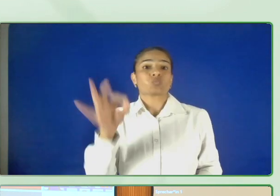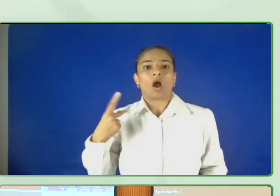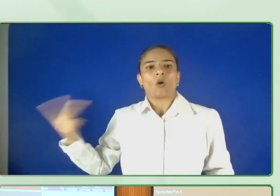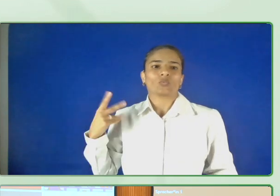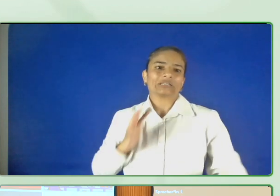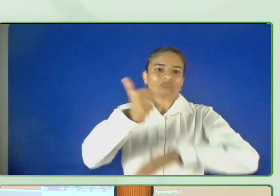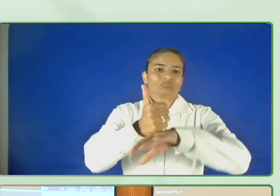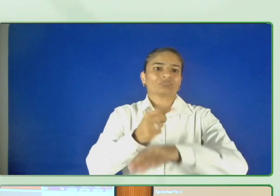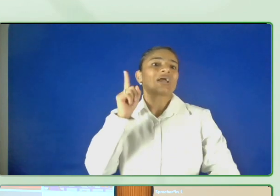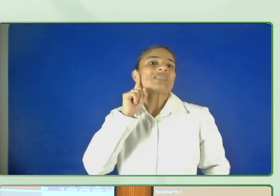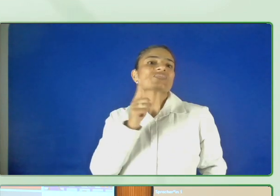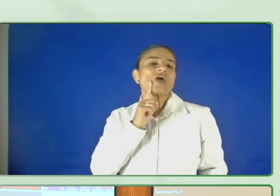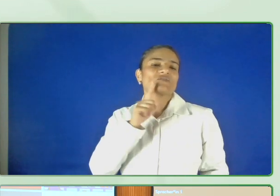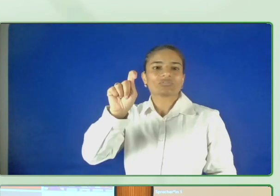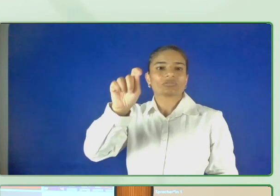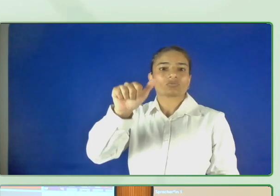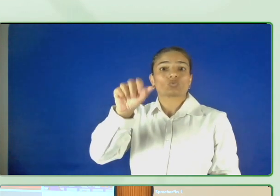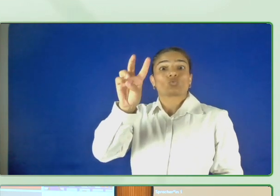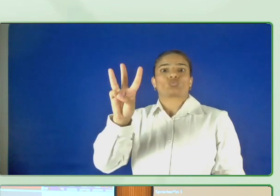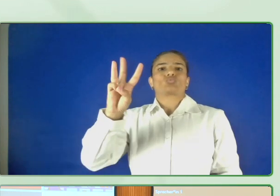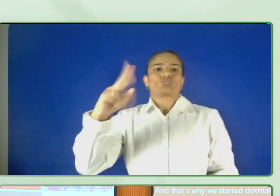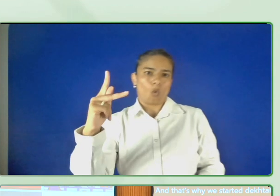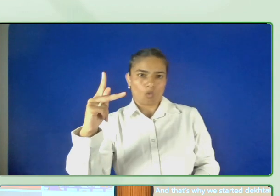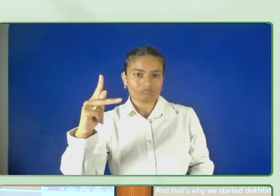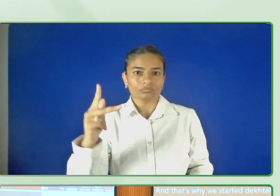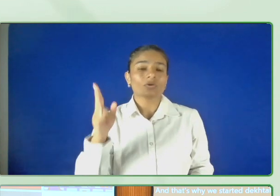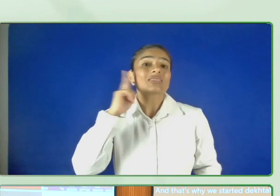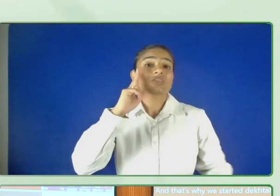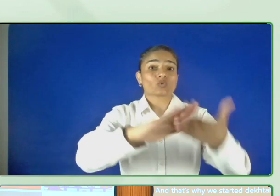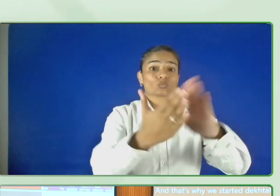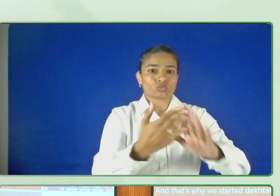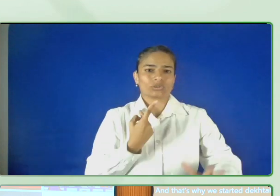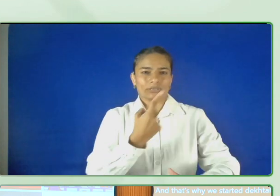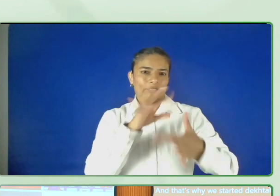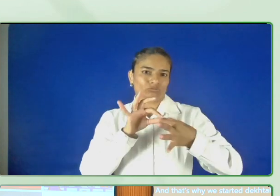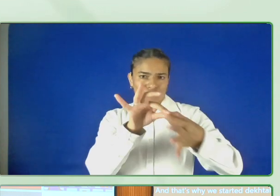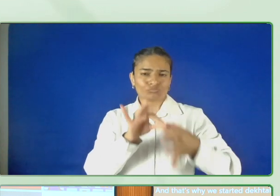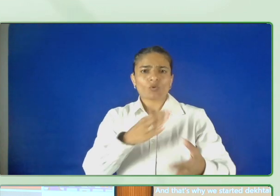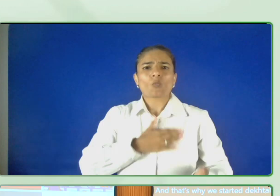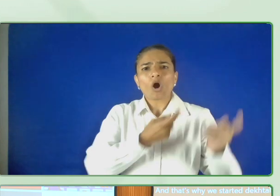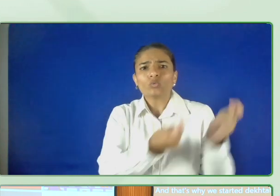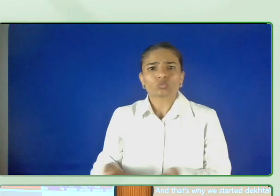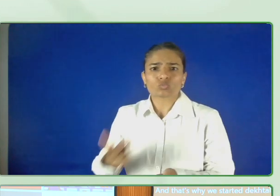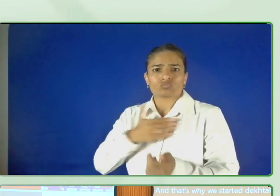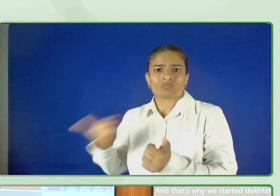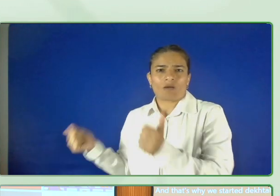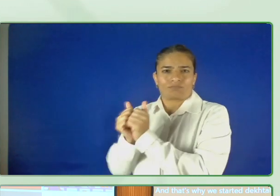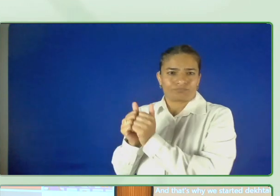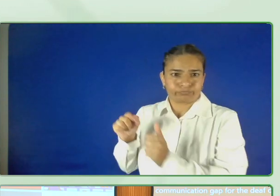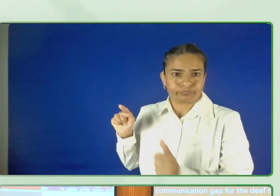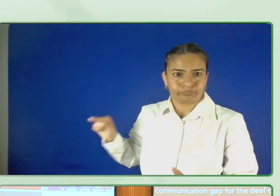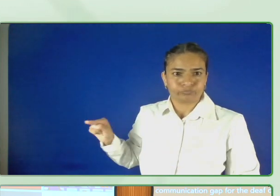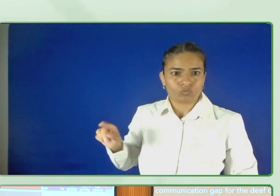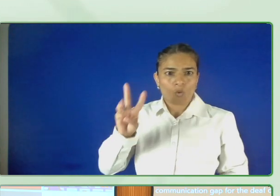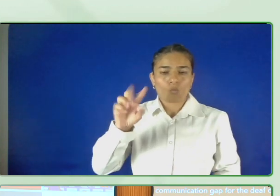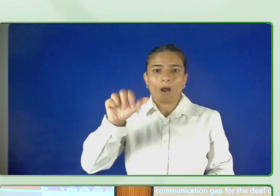Let me introduce my co-founder, Wamik Hassan, who was born deaf in Pakistan. There was no